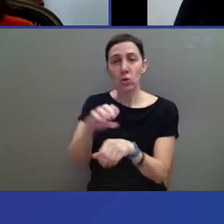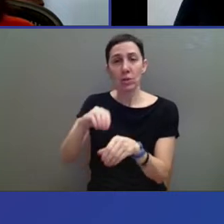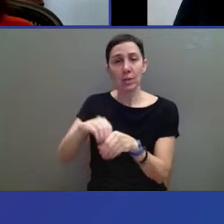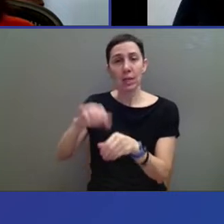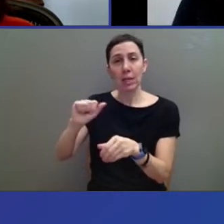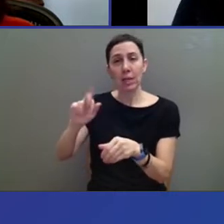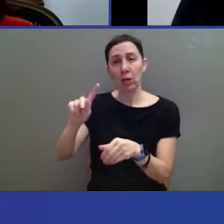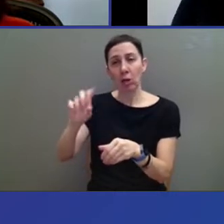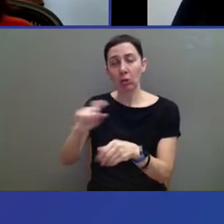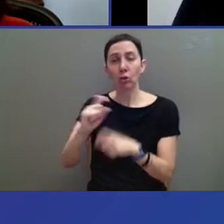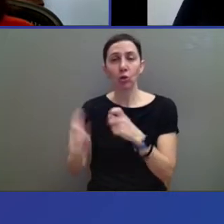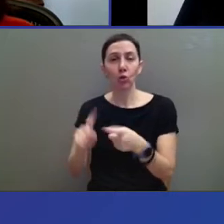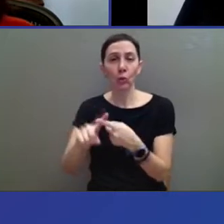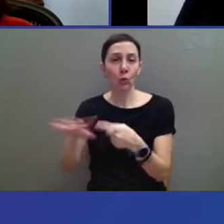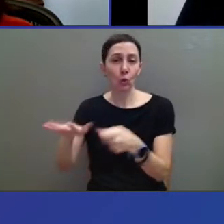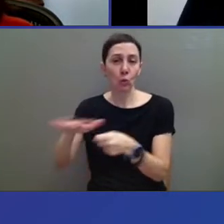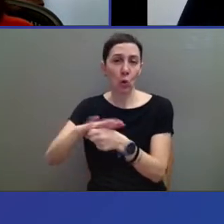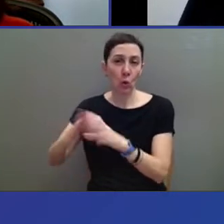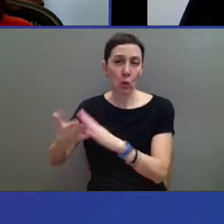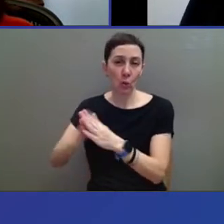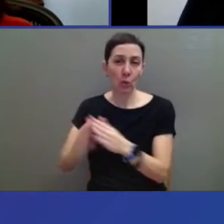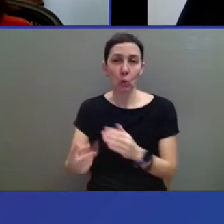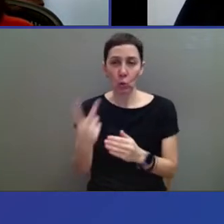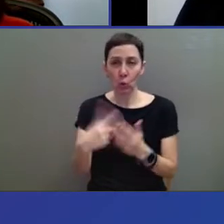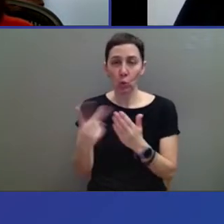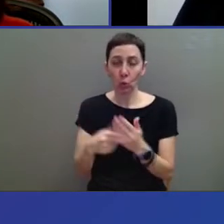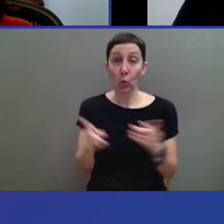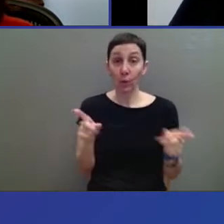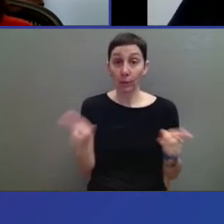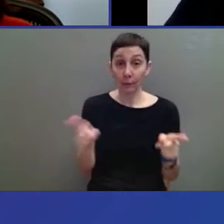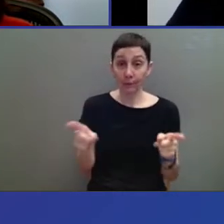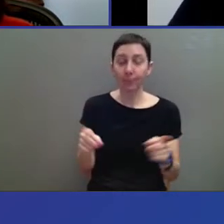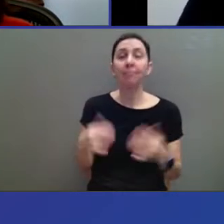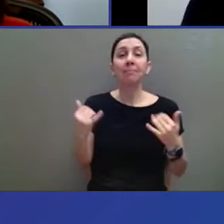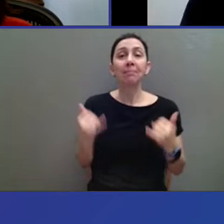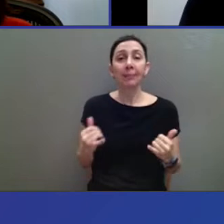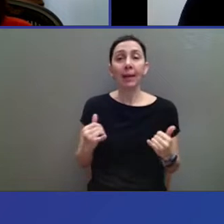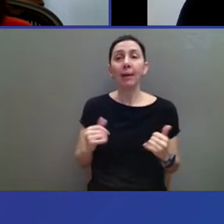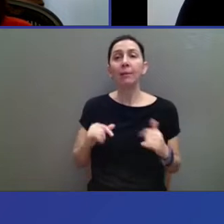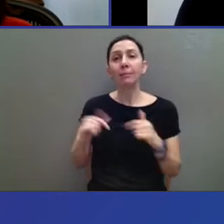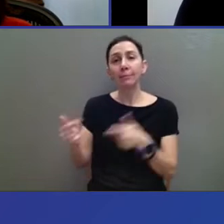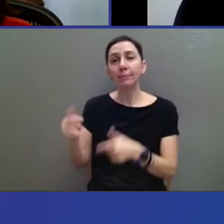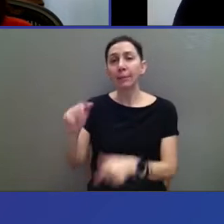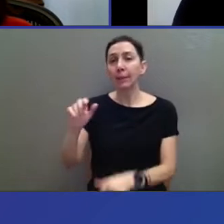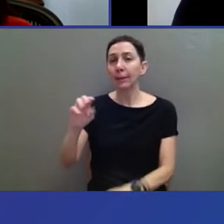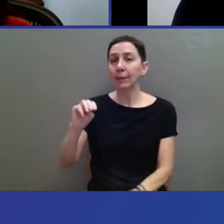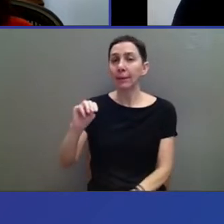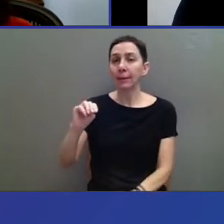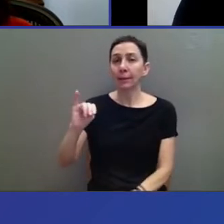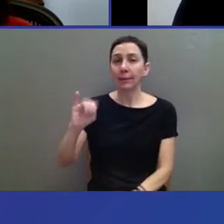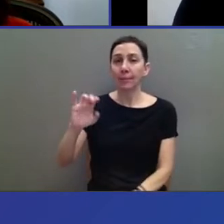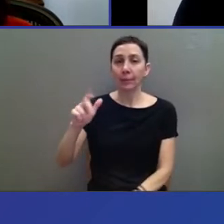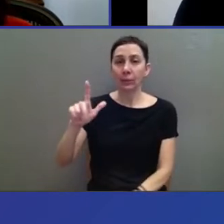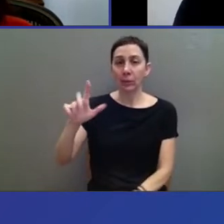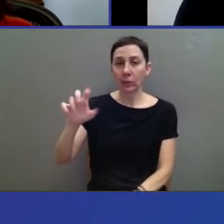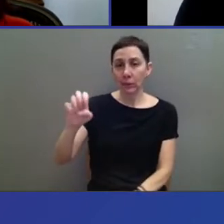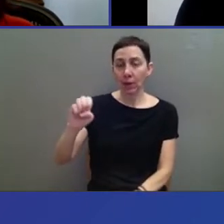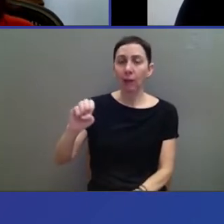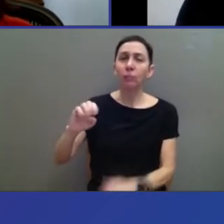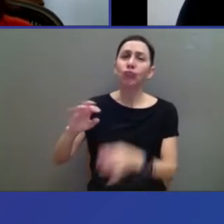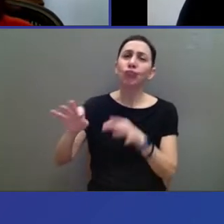local communities. So those are the 2 programs. Michelle, tell us a little bit about